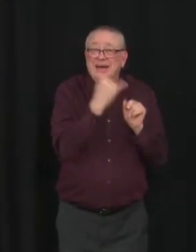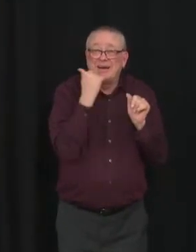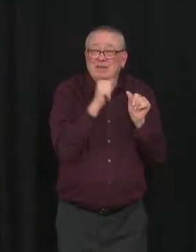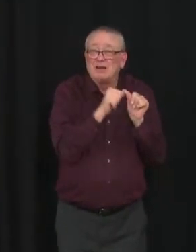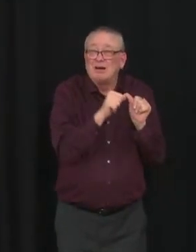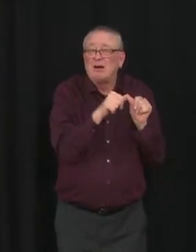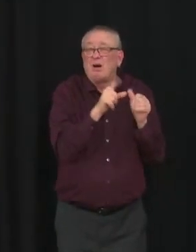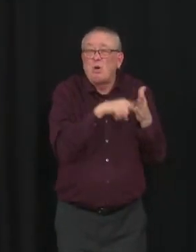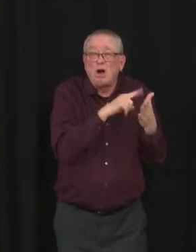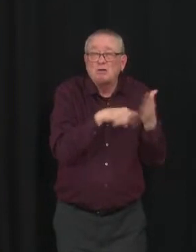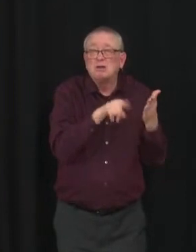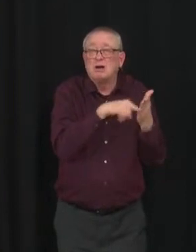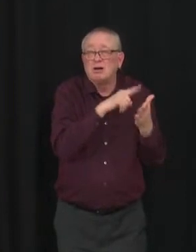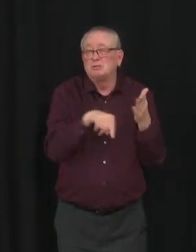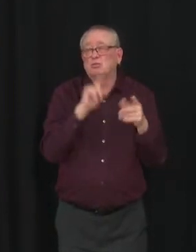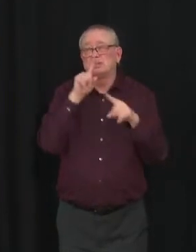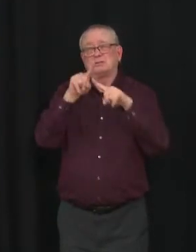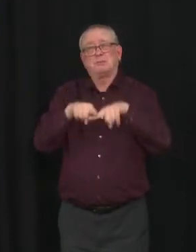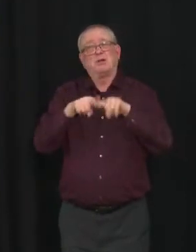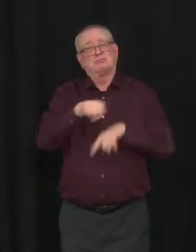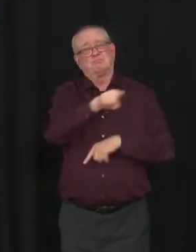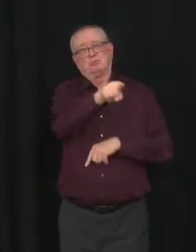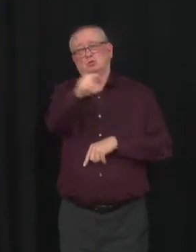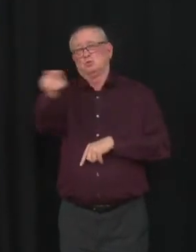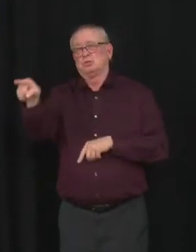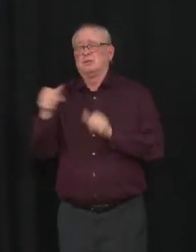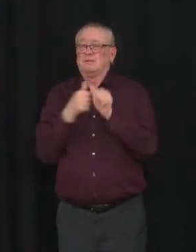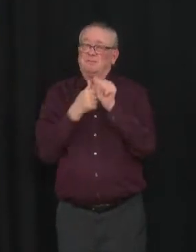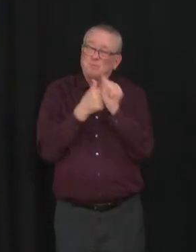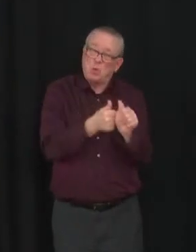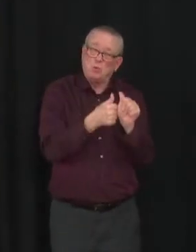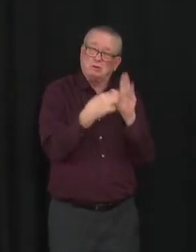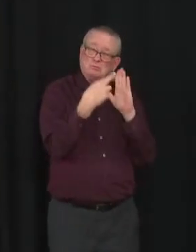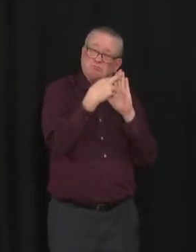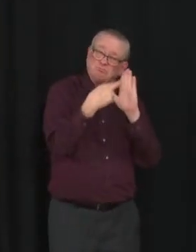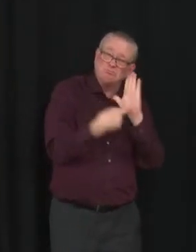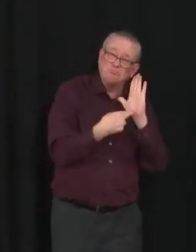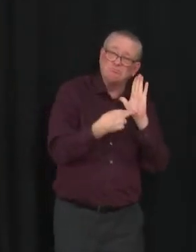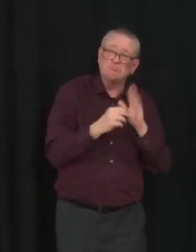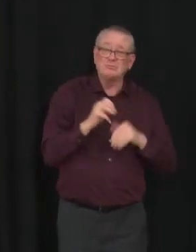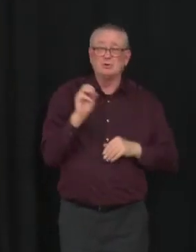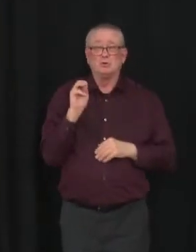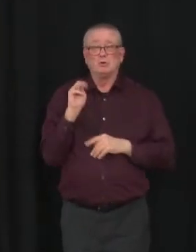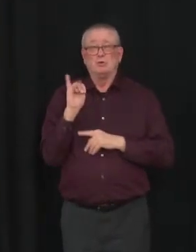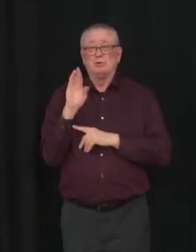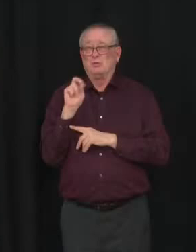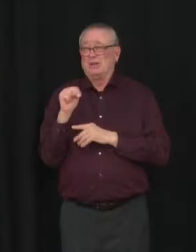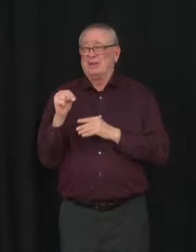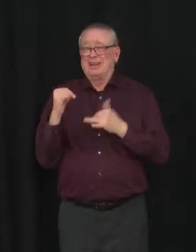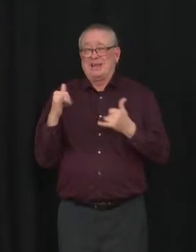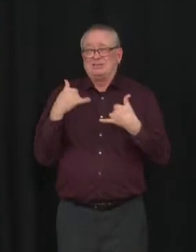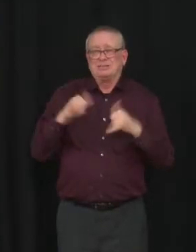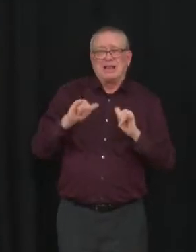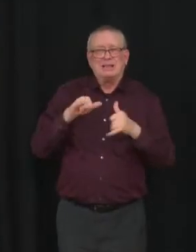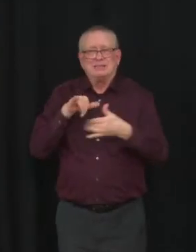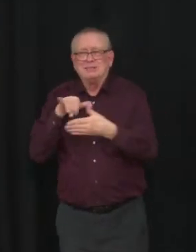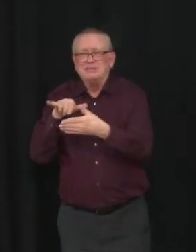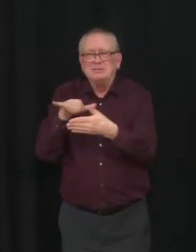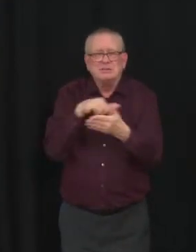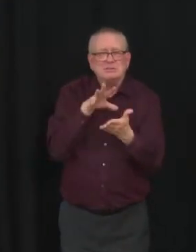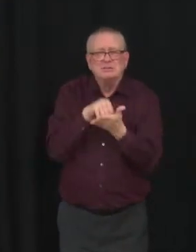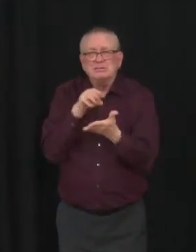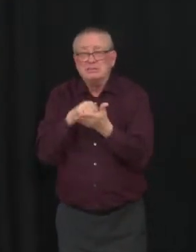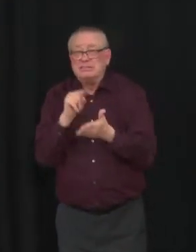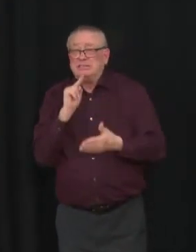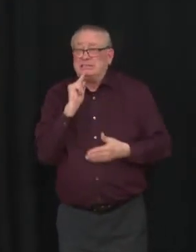place. While we're still learning about Omicron and its severity, we want to be sure that we